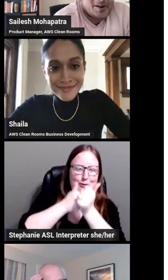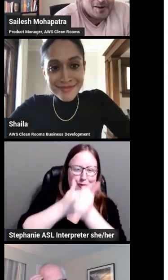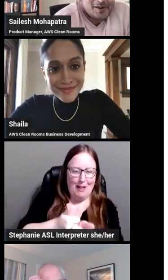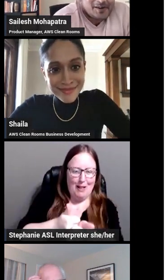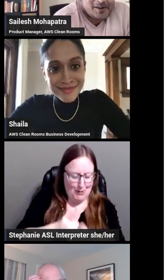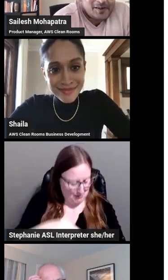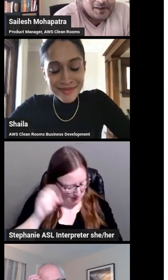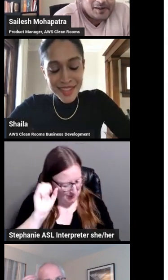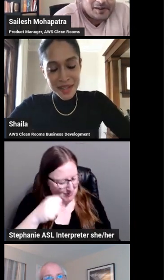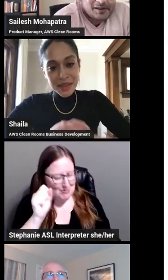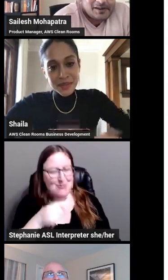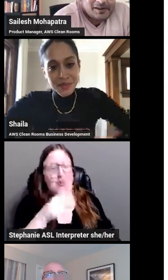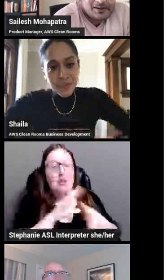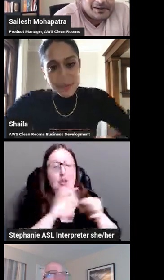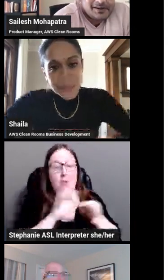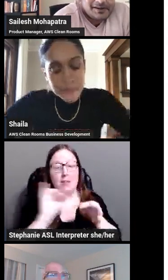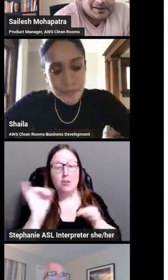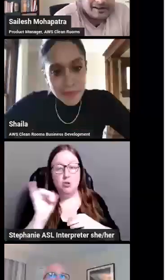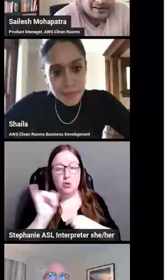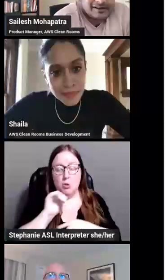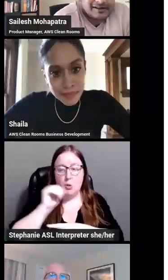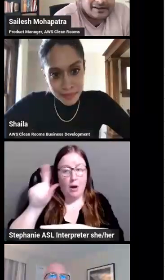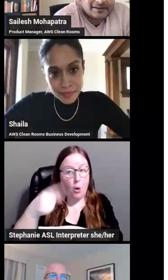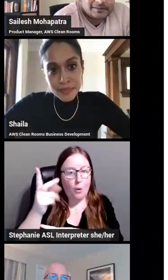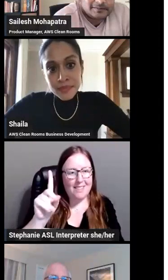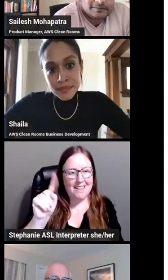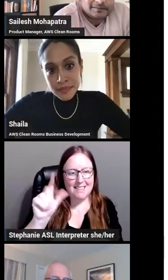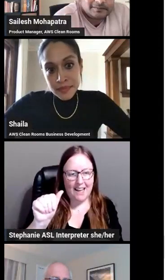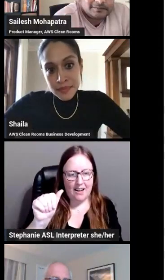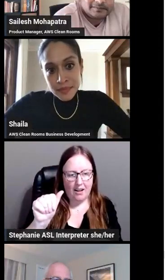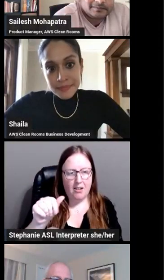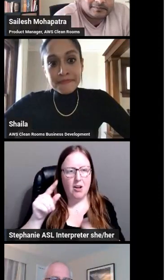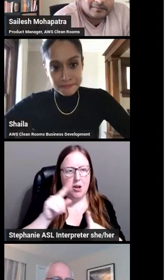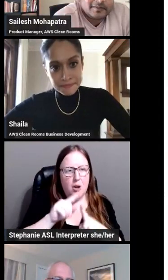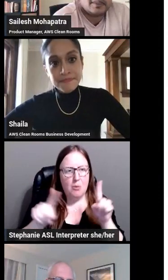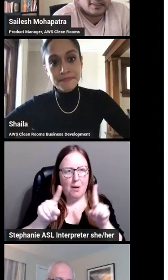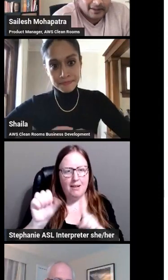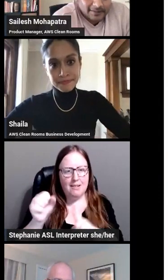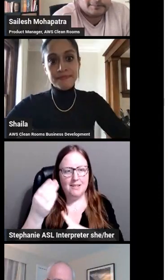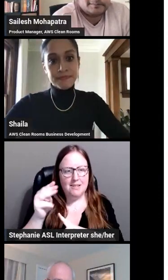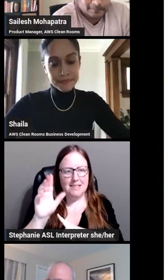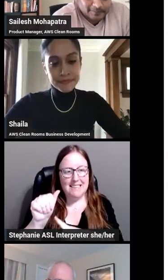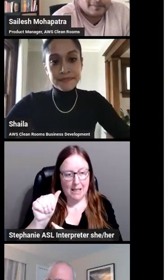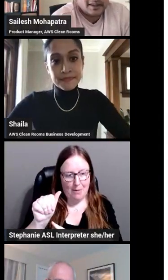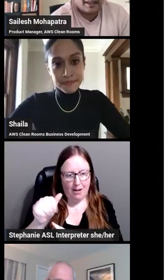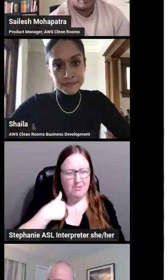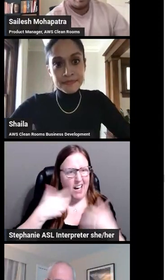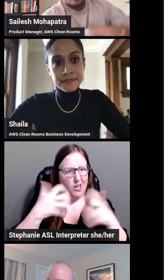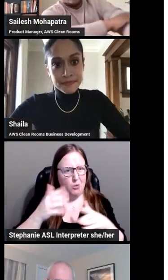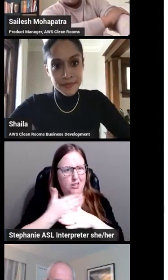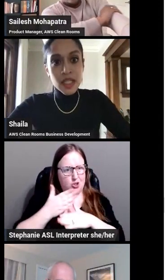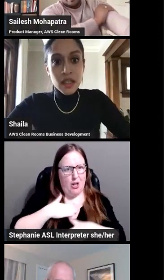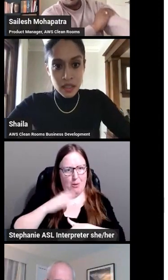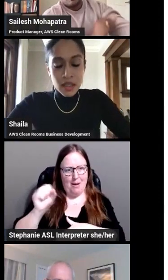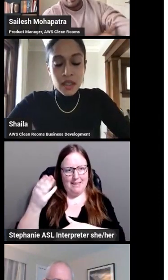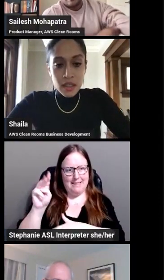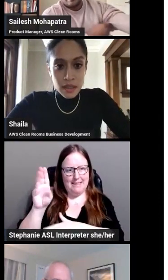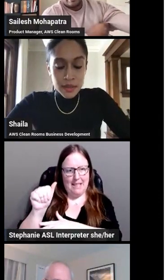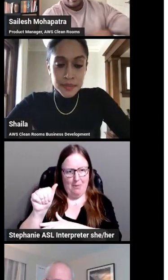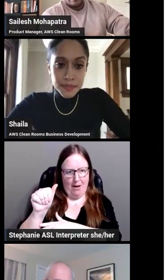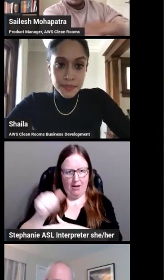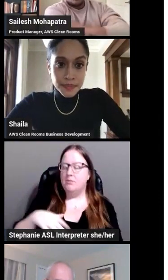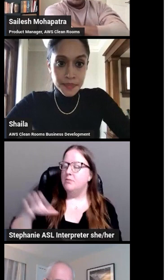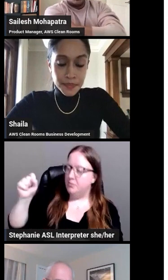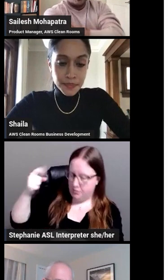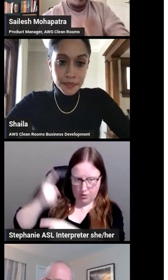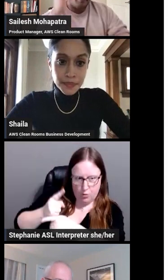imagine though that it's also not just the data, right? It's also the schemas, right? I don't want to share my schema with anyone, right? It is precisely